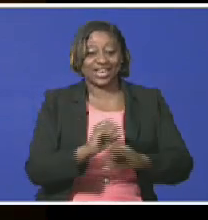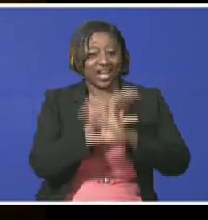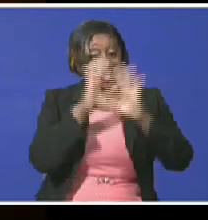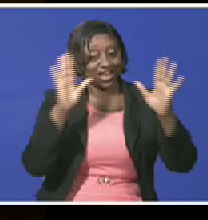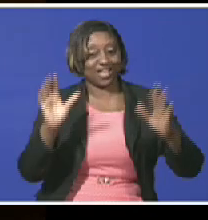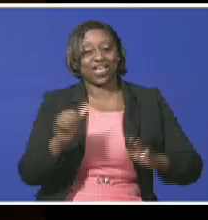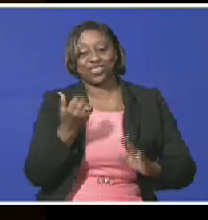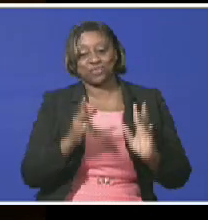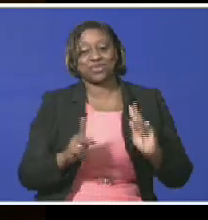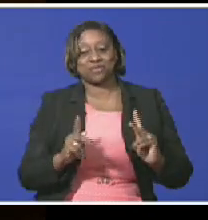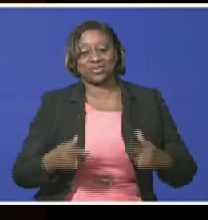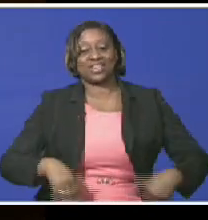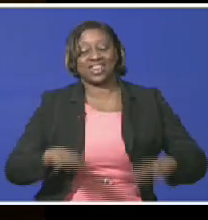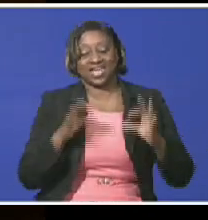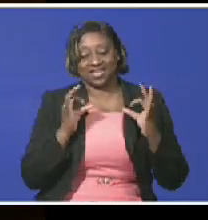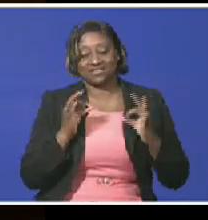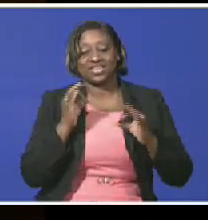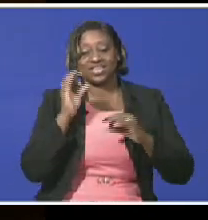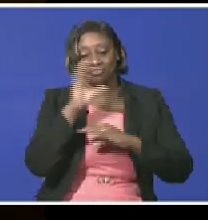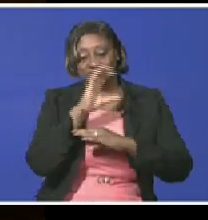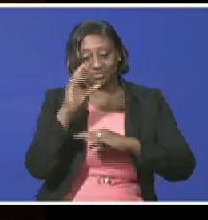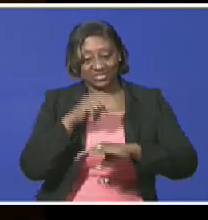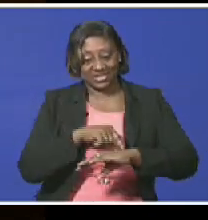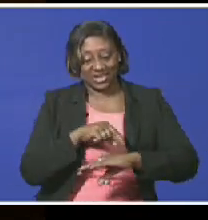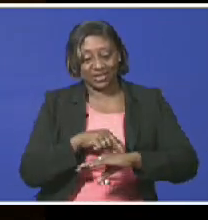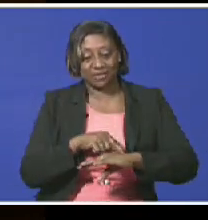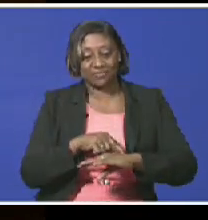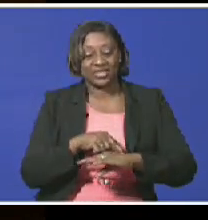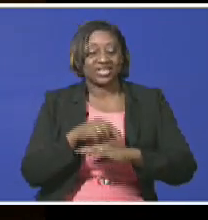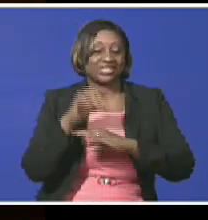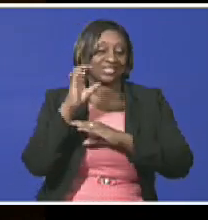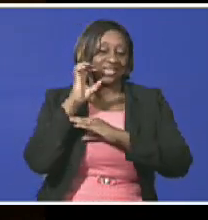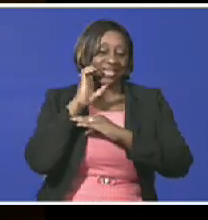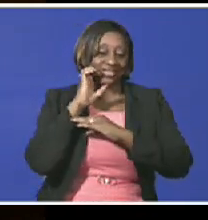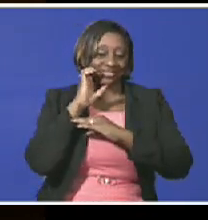especially over the holidays. C.S. Scatterly, ZNS Network News.